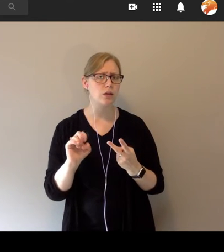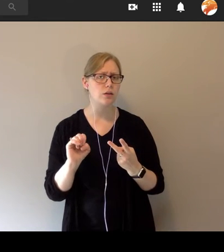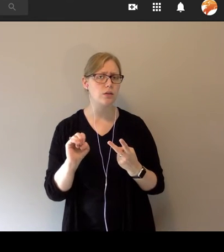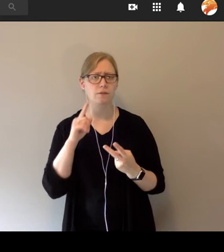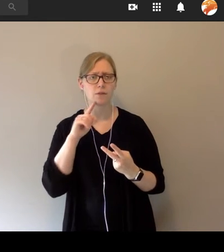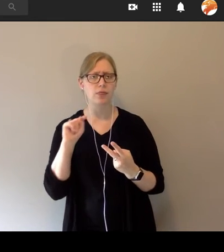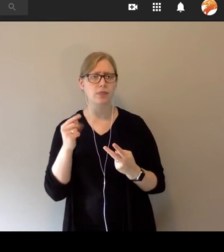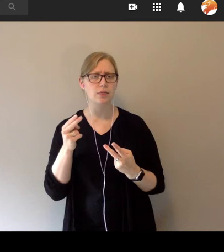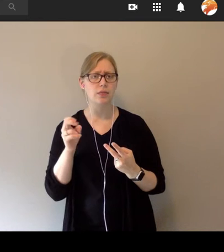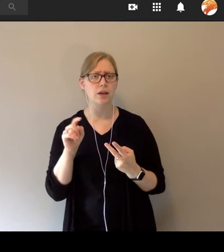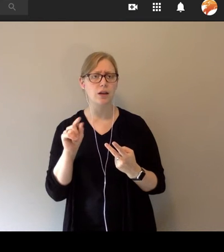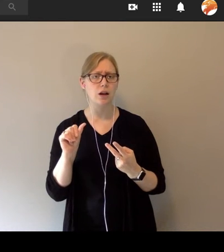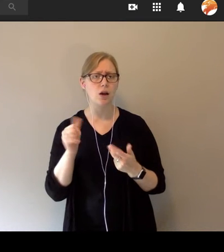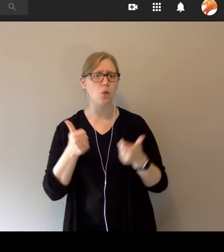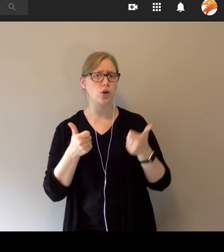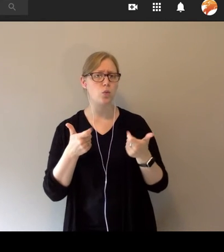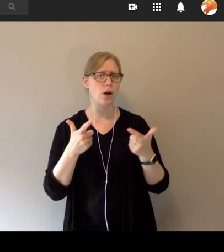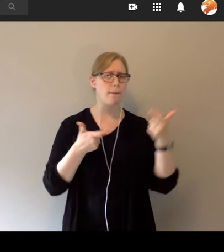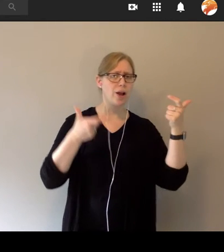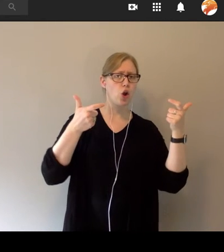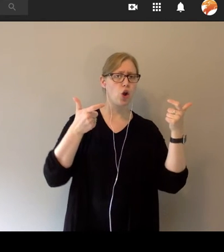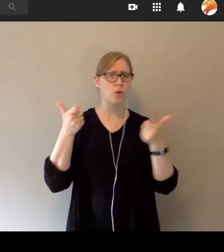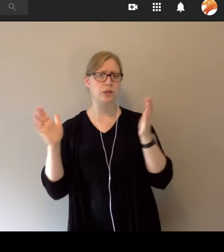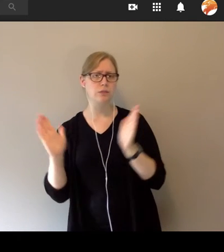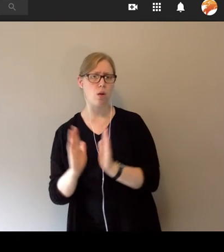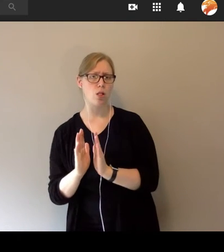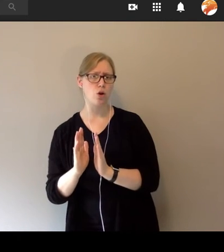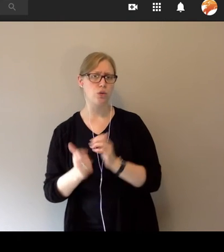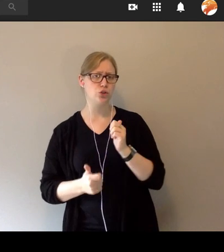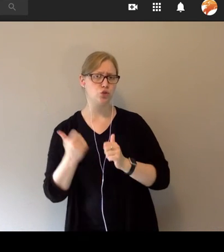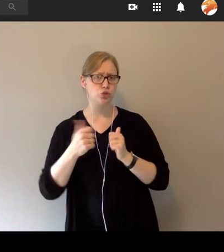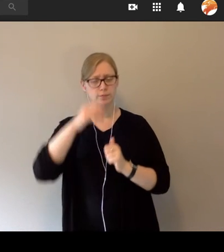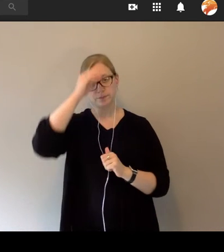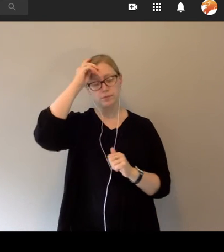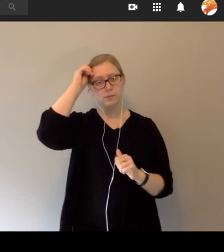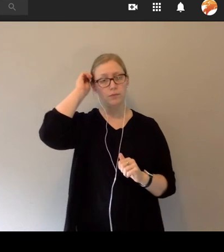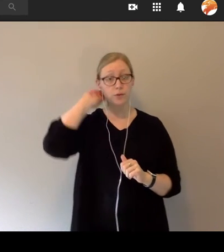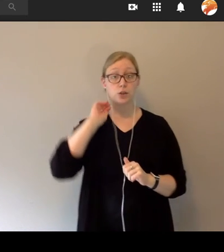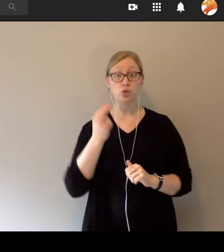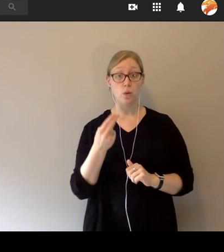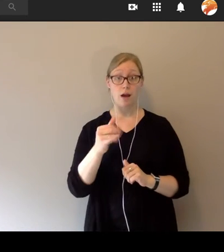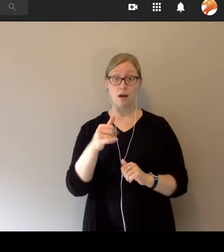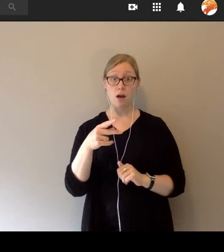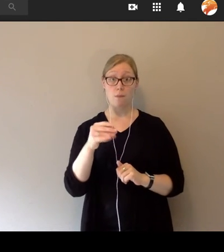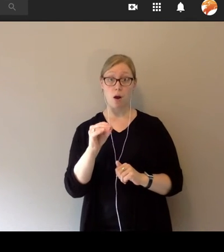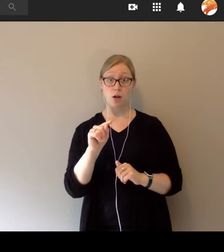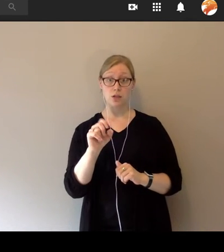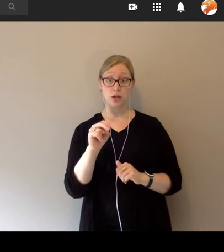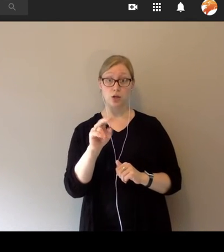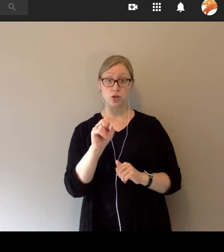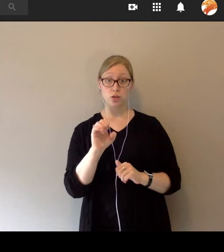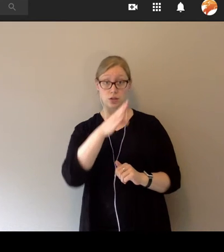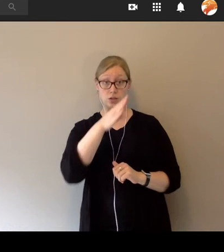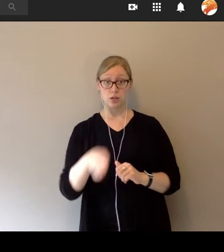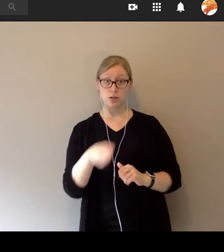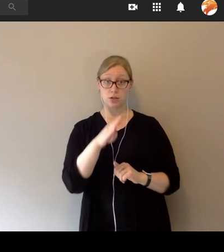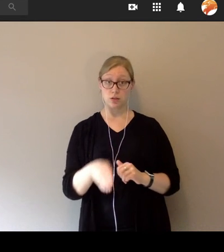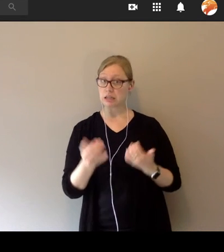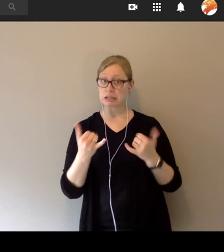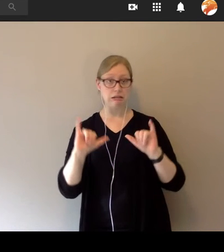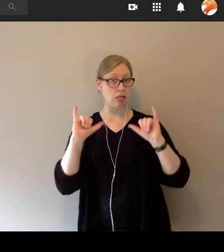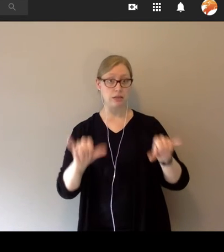which got bigger and which got smaller? So I can see that this hypotenuse again stays the same, but I can see that as